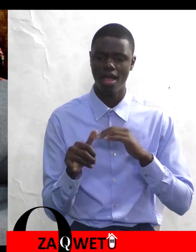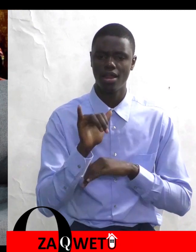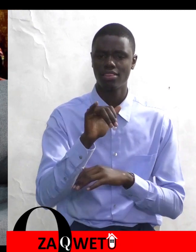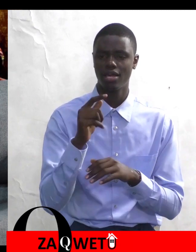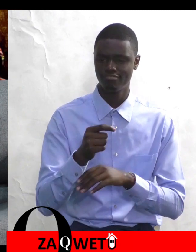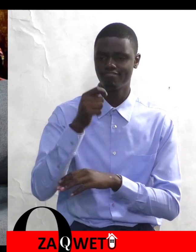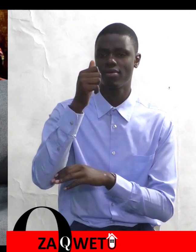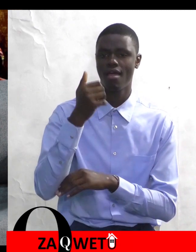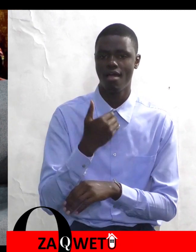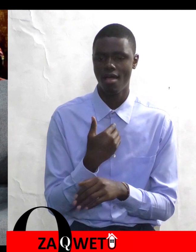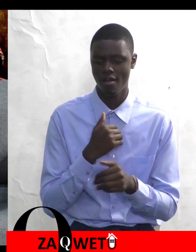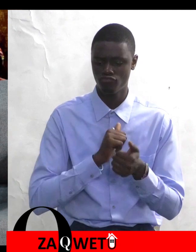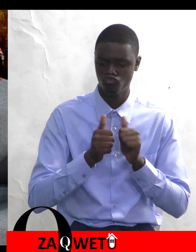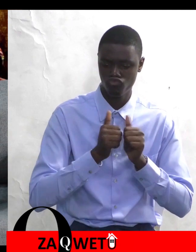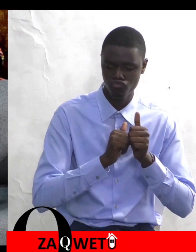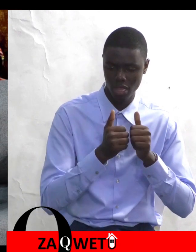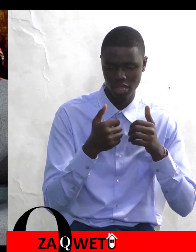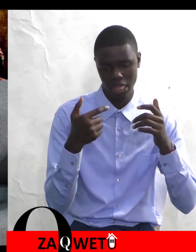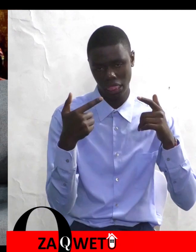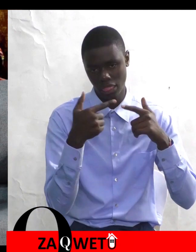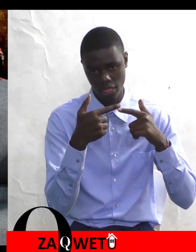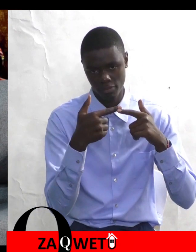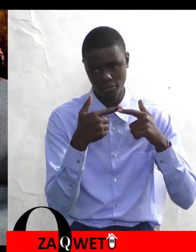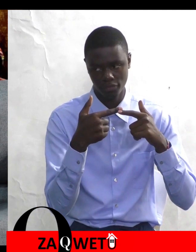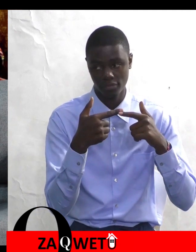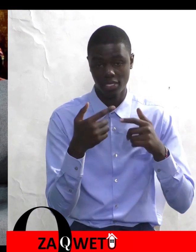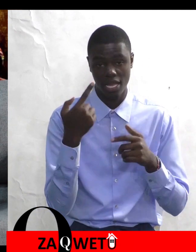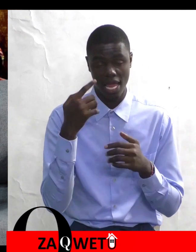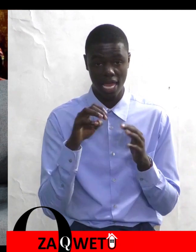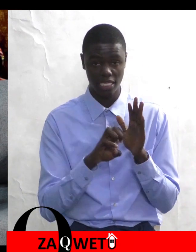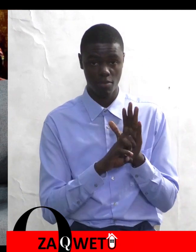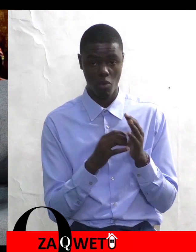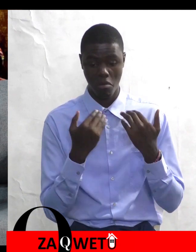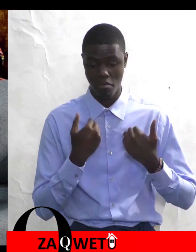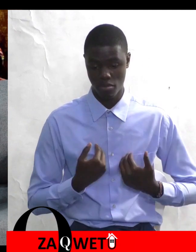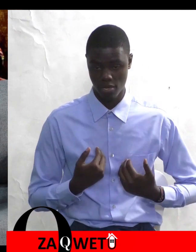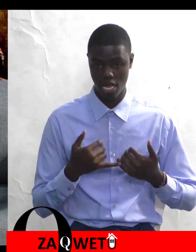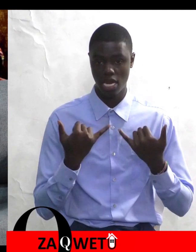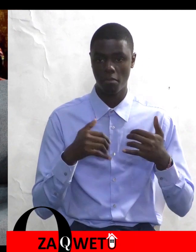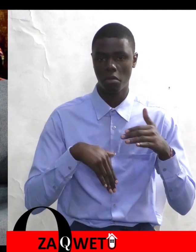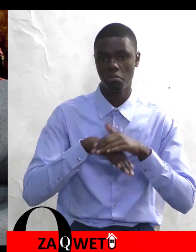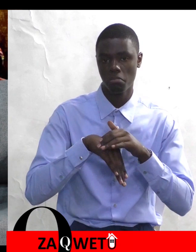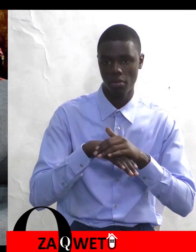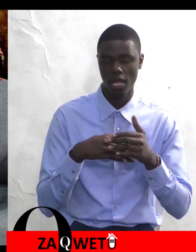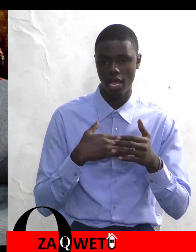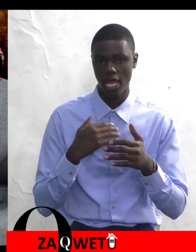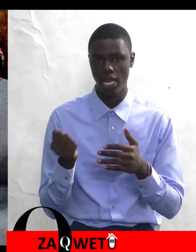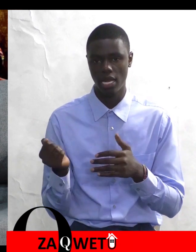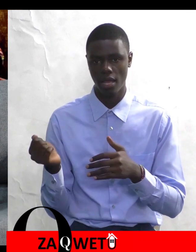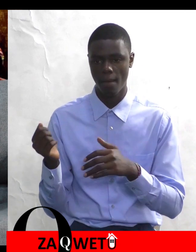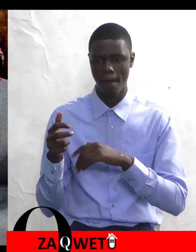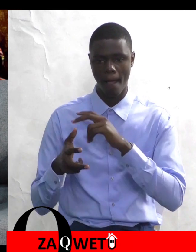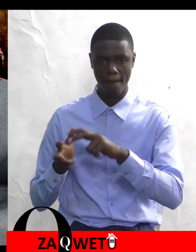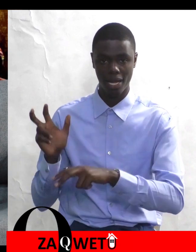the government. Mm-hmm. So under that umbrella, to call us sports. Oh, sports. Yeah. Uh-huh. So like for me, I play